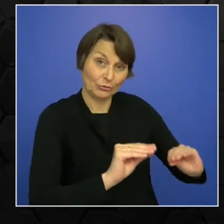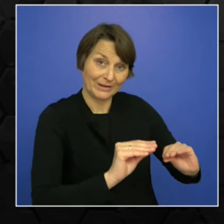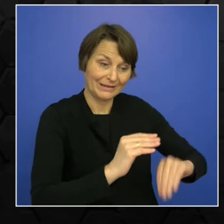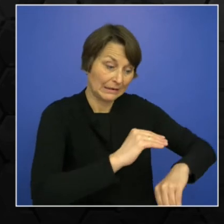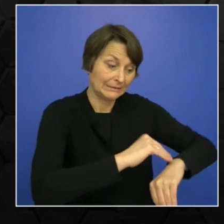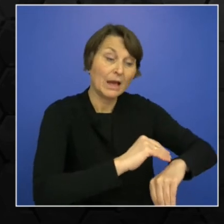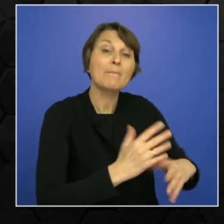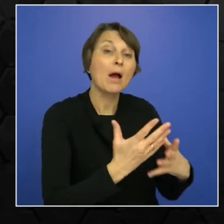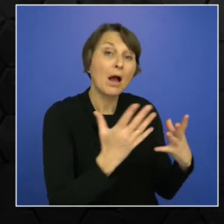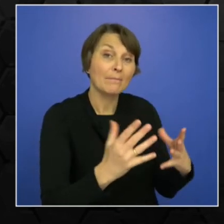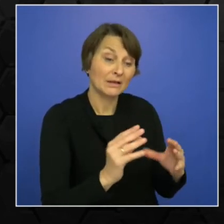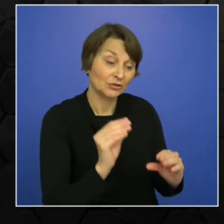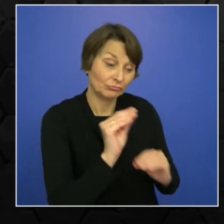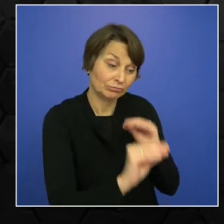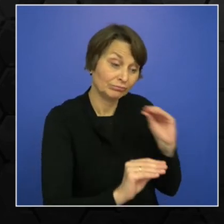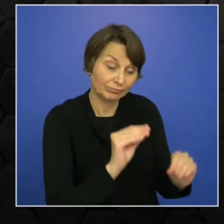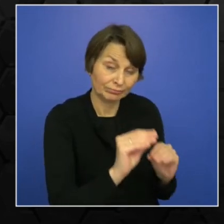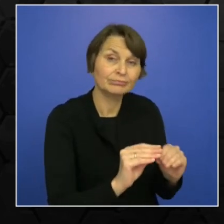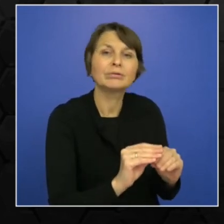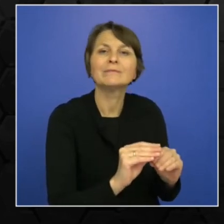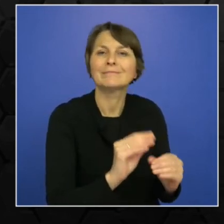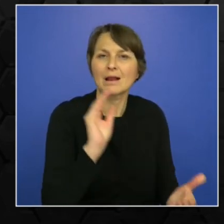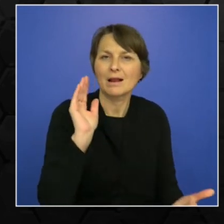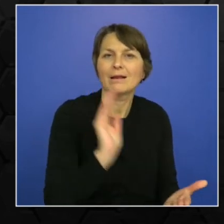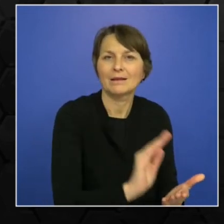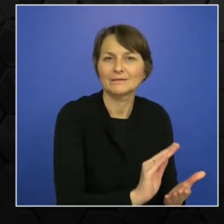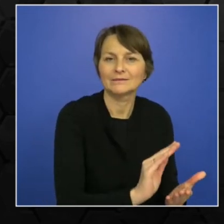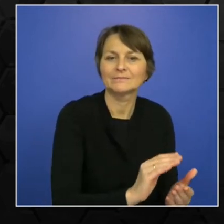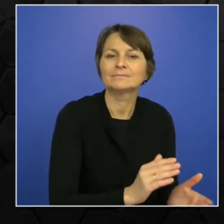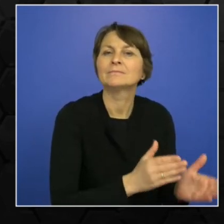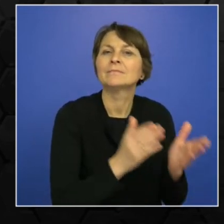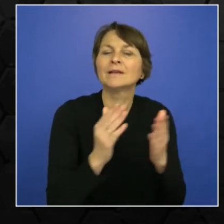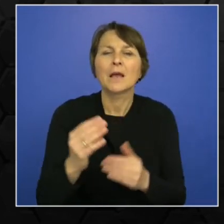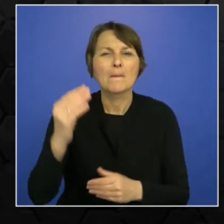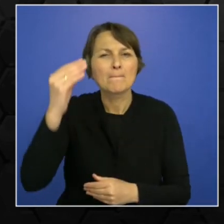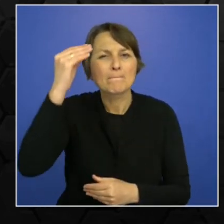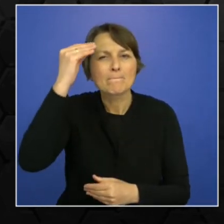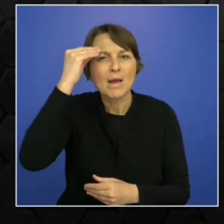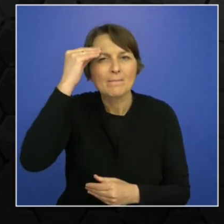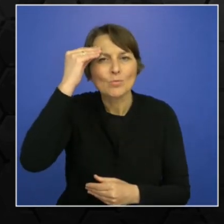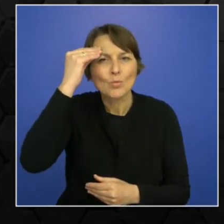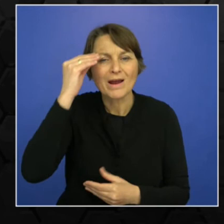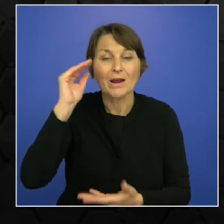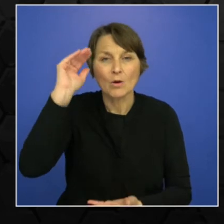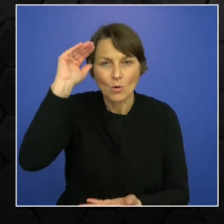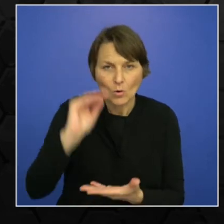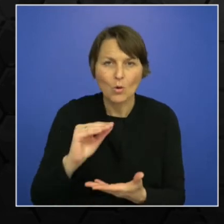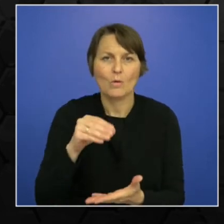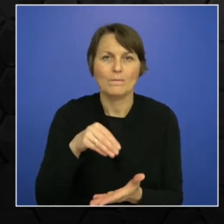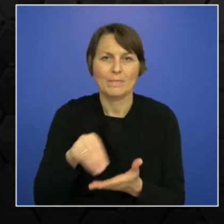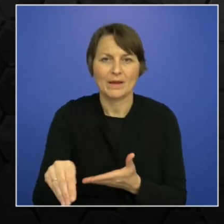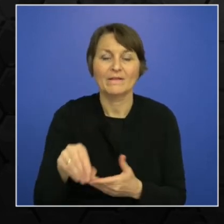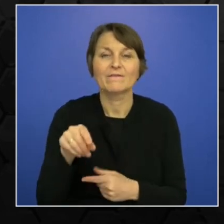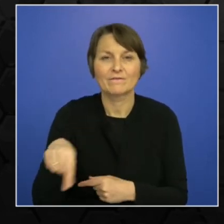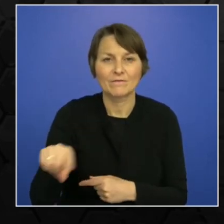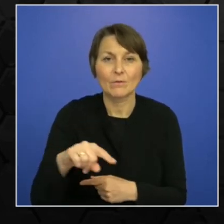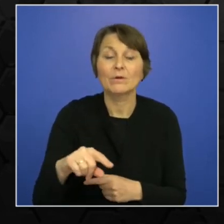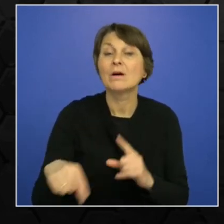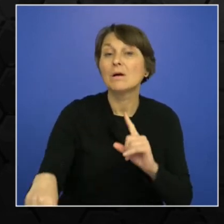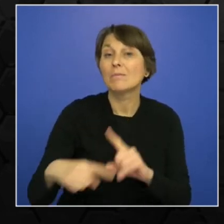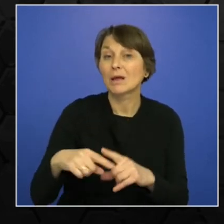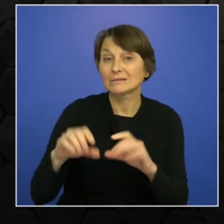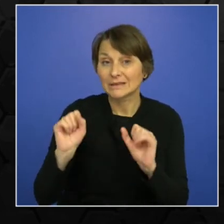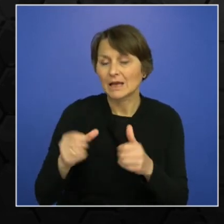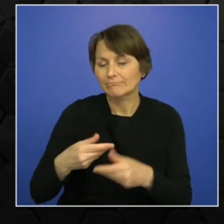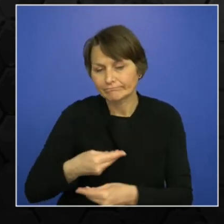and then we have low memory access cost and usage. And also it allows for execution on fixed